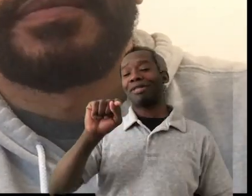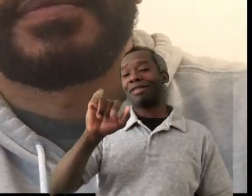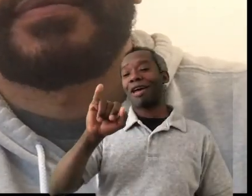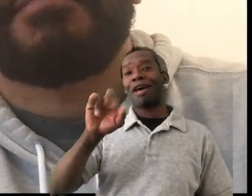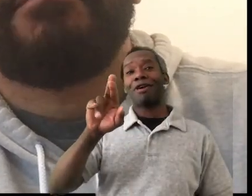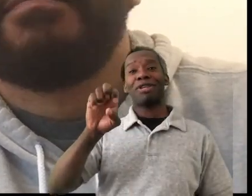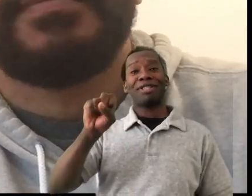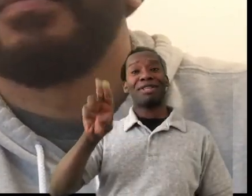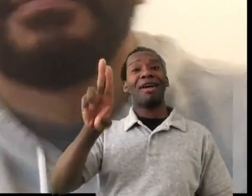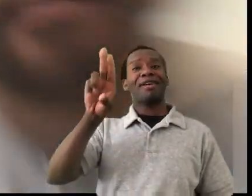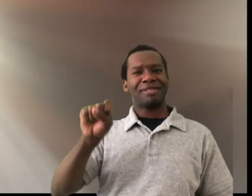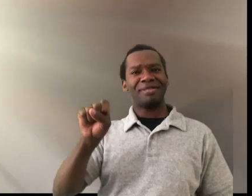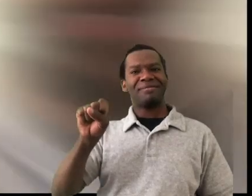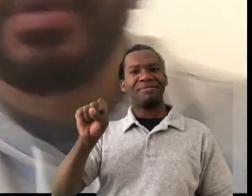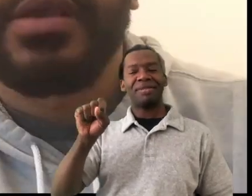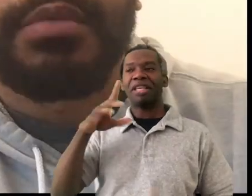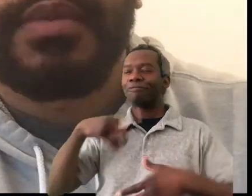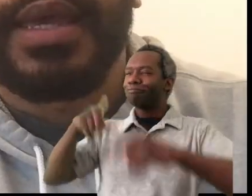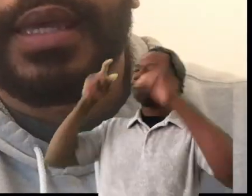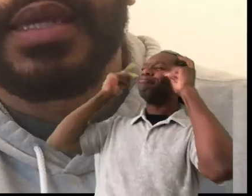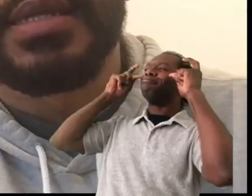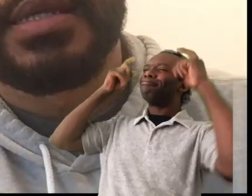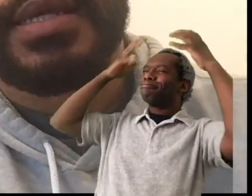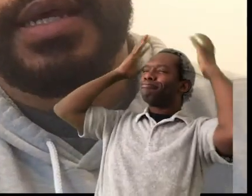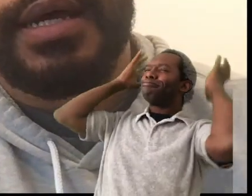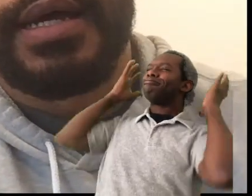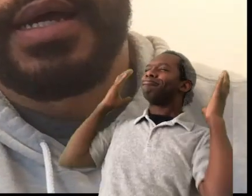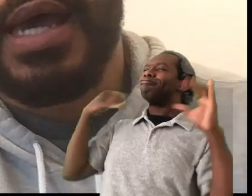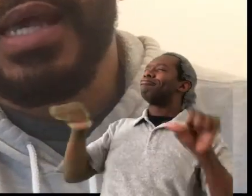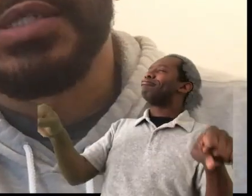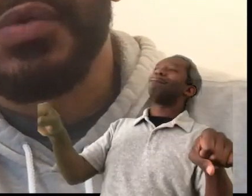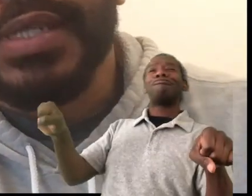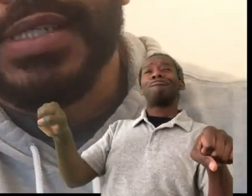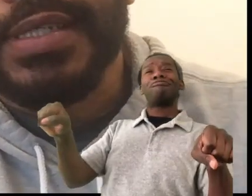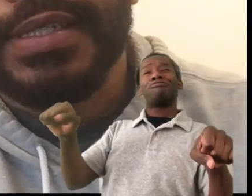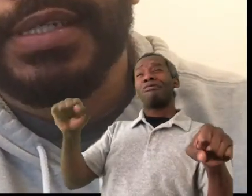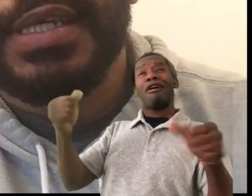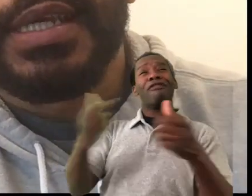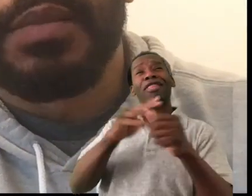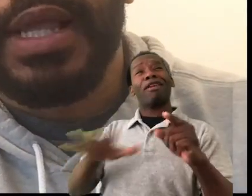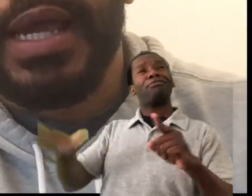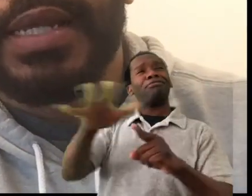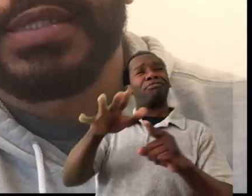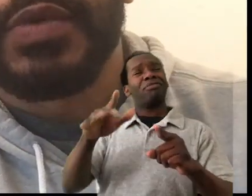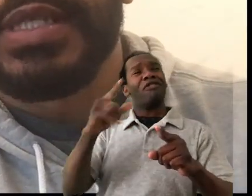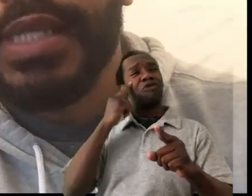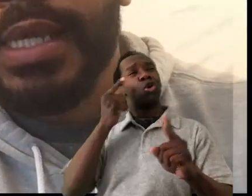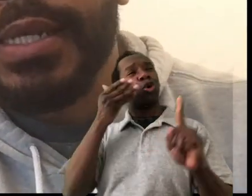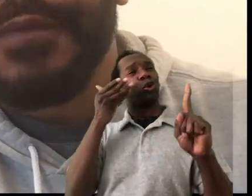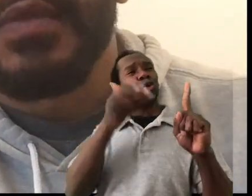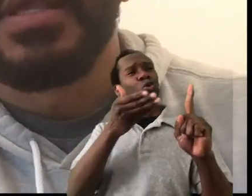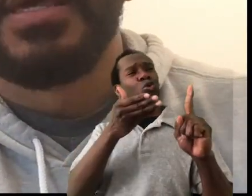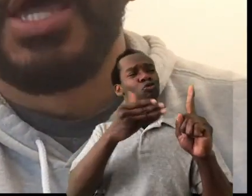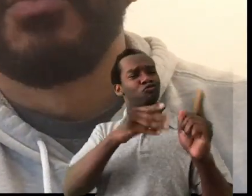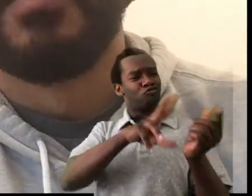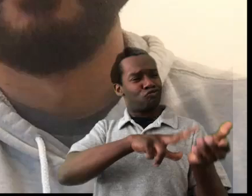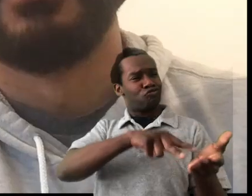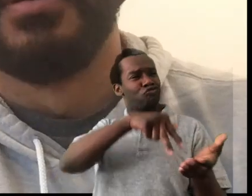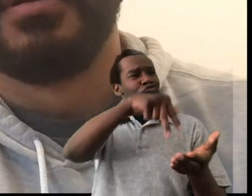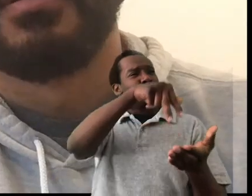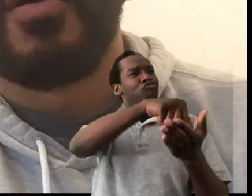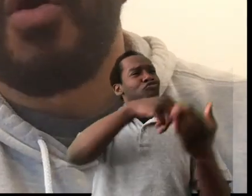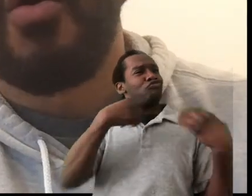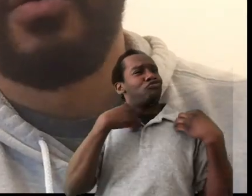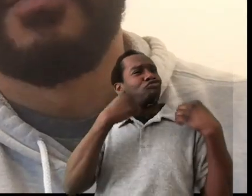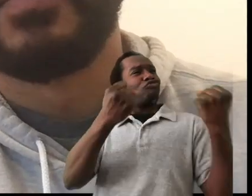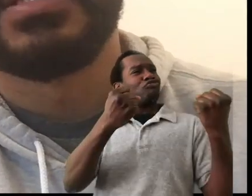good I don't want to share it with you. And I keep hearing him in my head as Tiresias in Black Odyssey when he said, "And